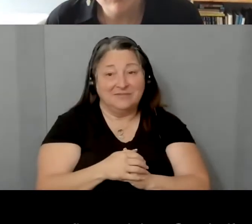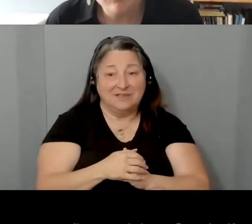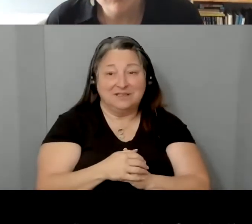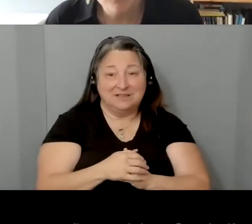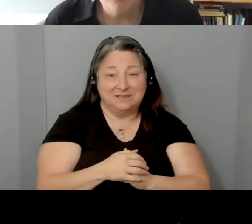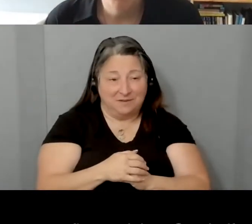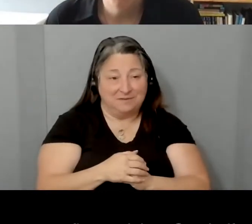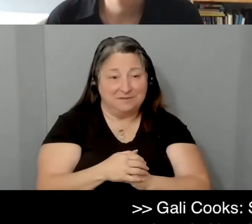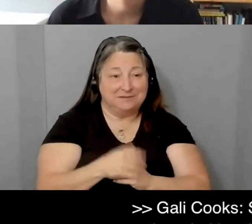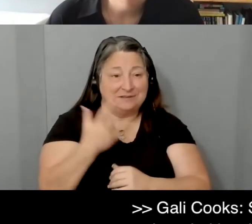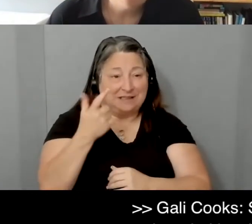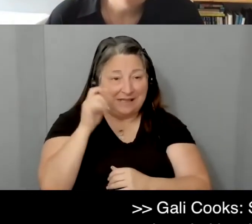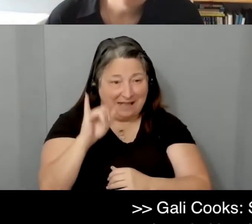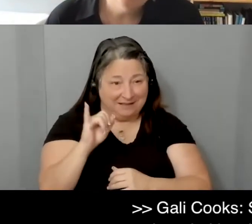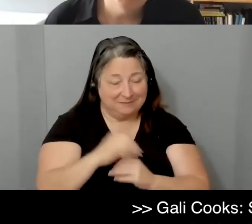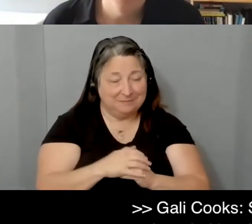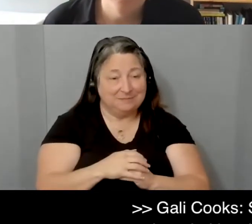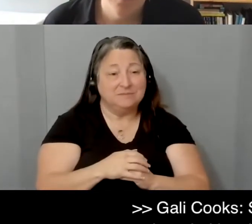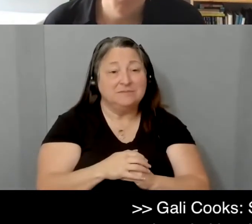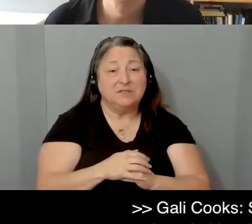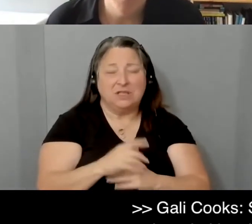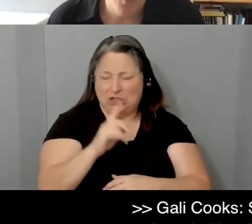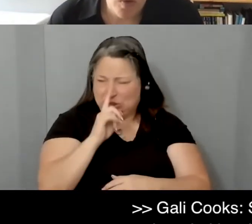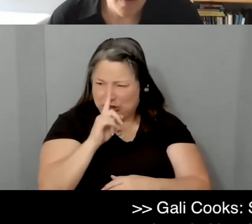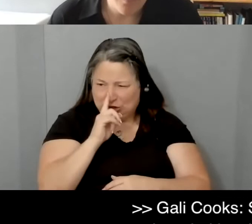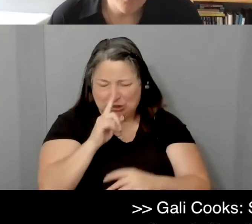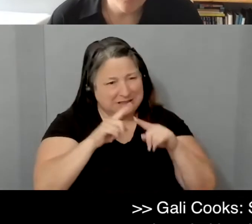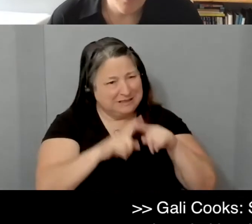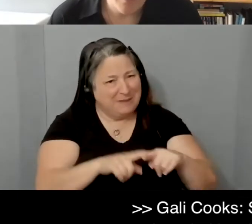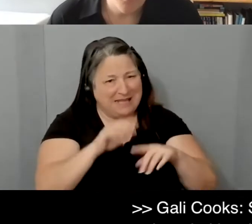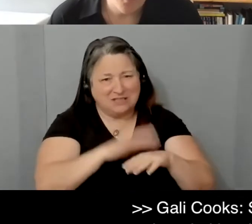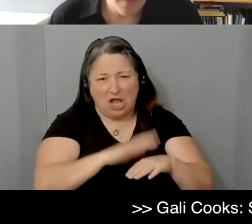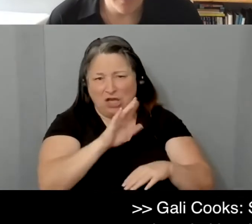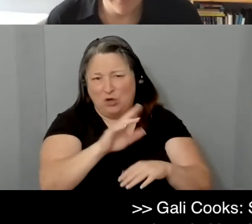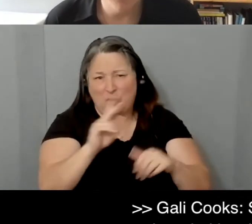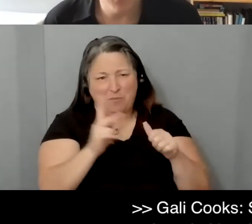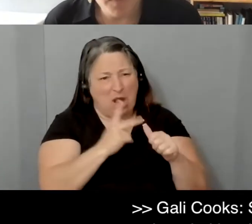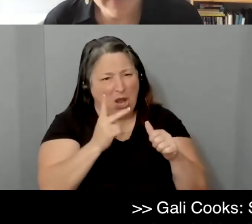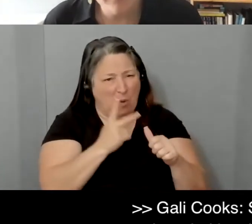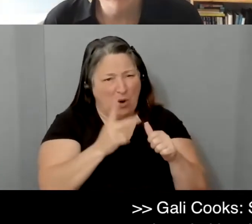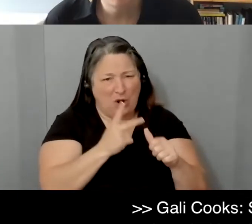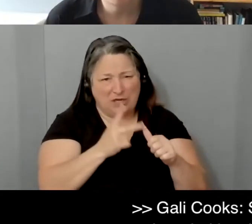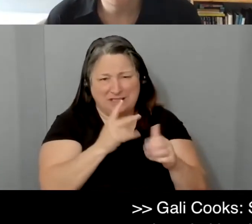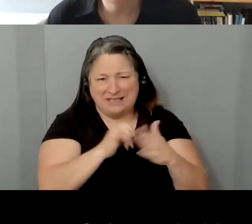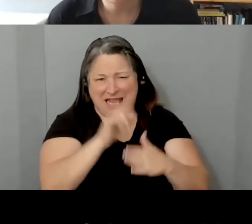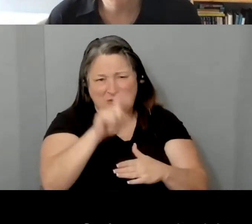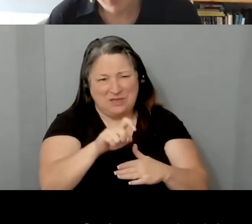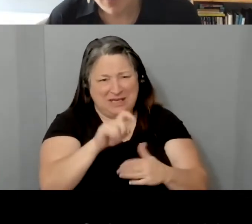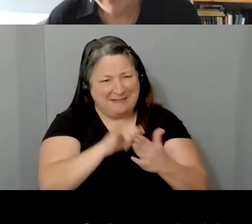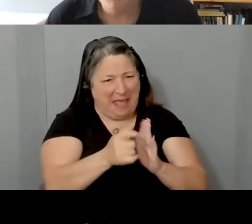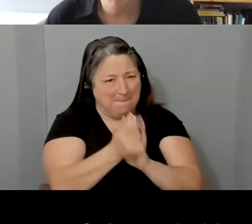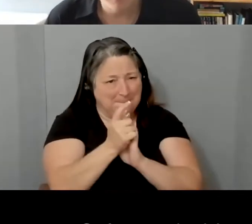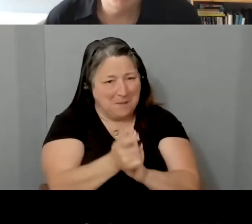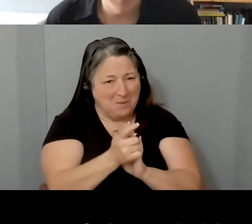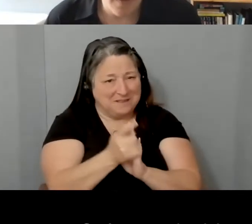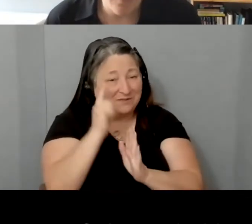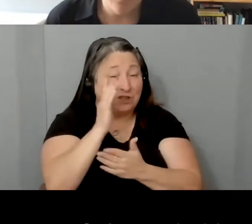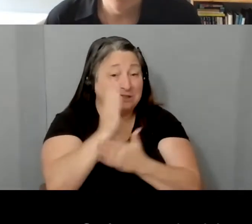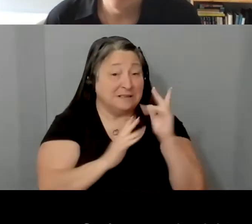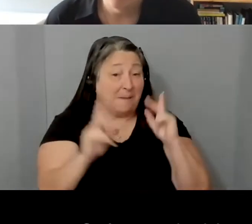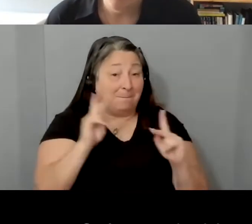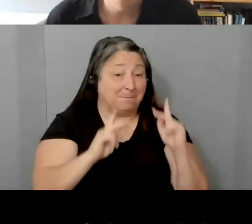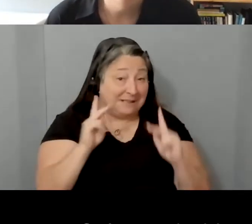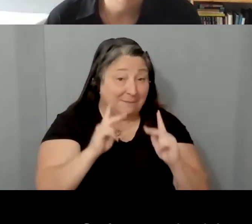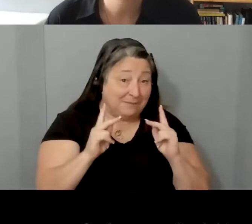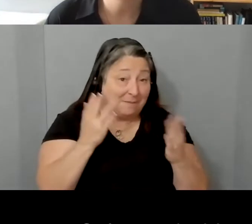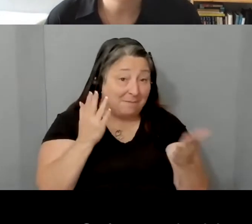do. Sure. Well, it really depends on the priorities that you need in the moment. So for some, it might